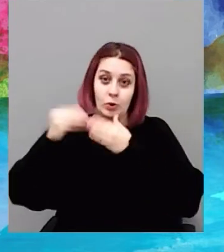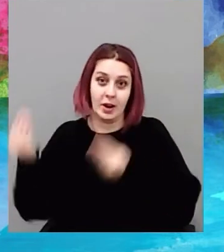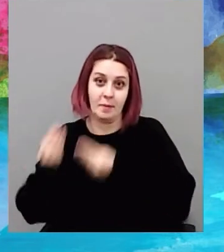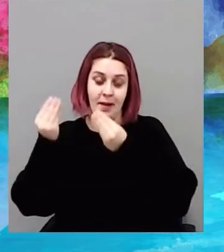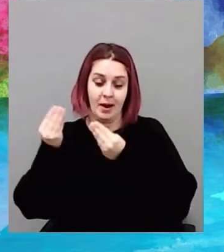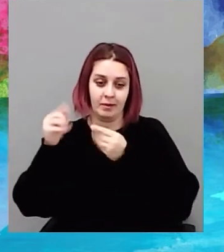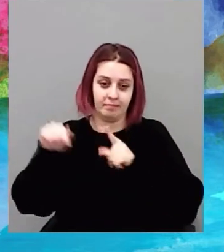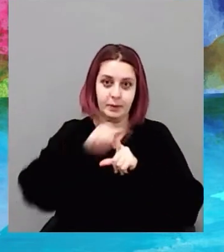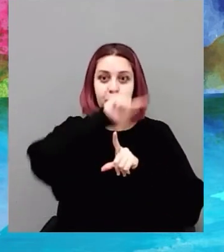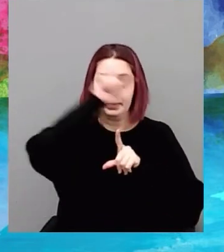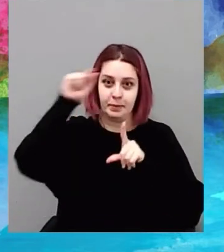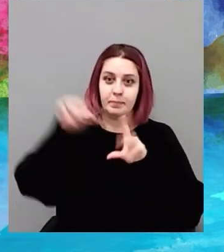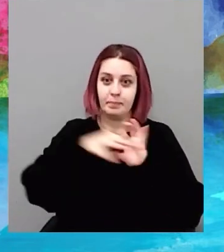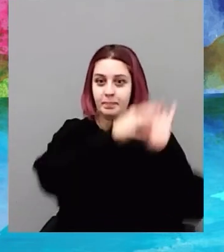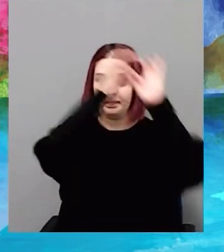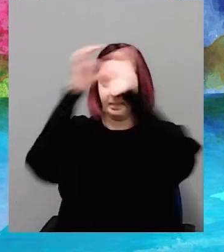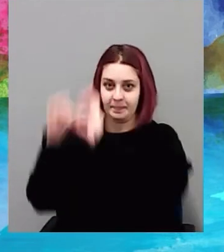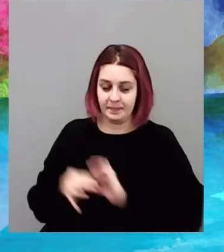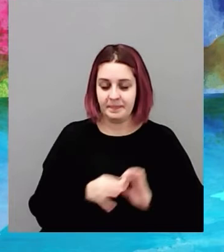also talk between themselves.